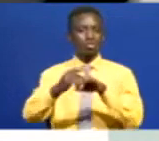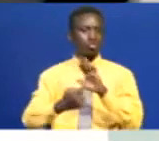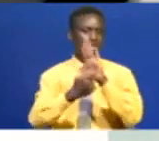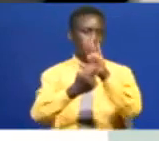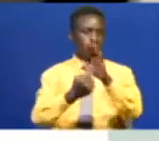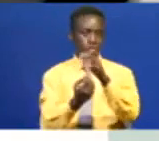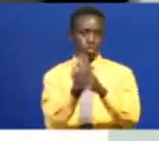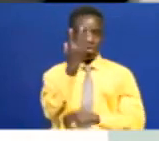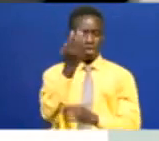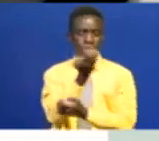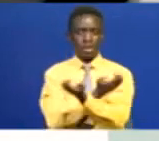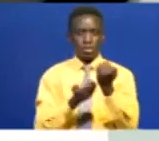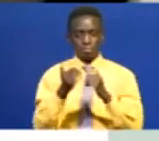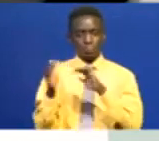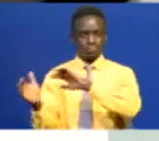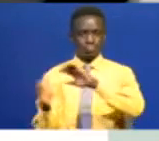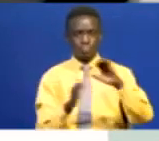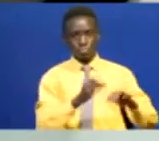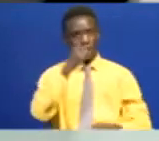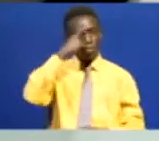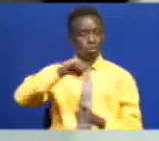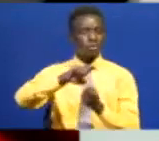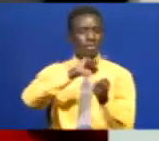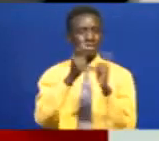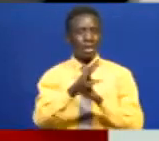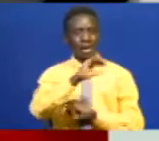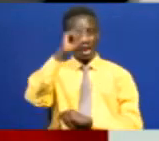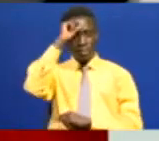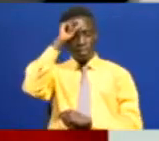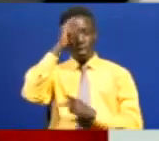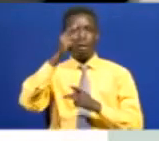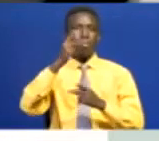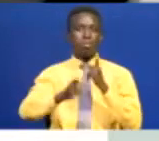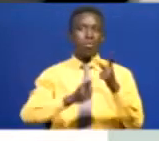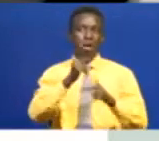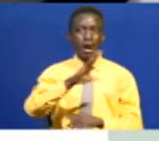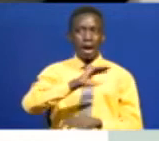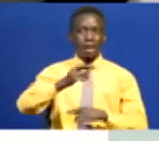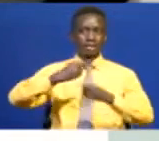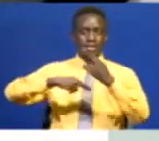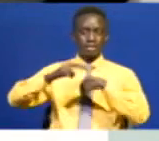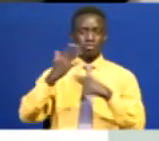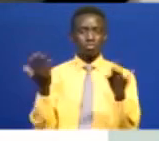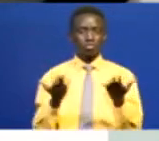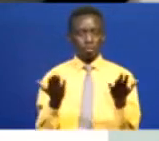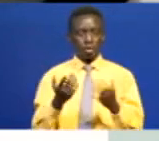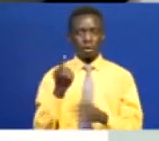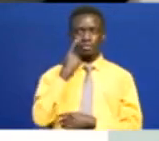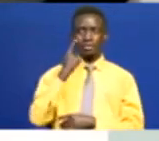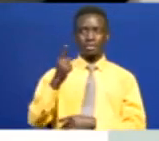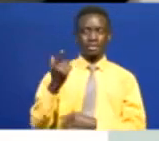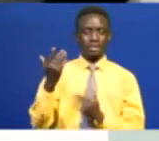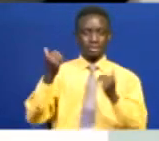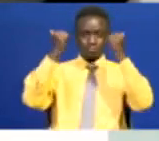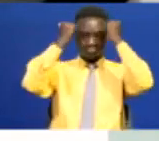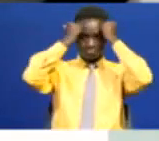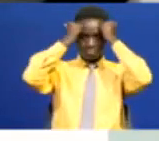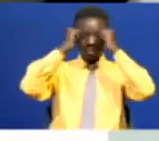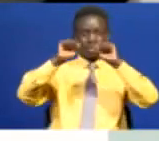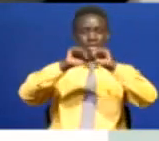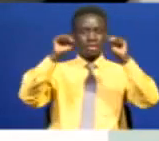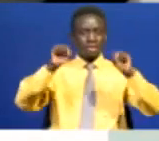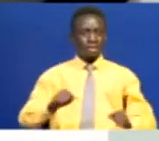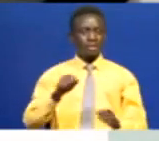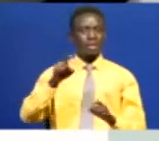Moving on, policy change in government processes and a review of the tertiary education system are needed to help the